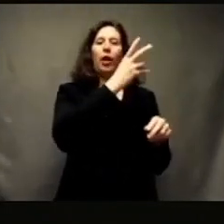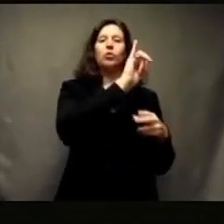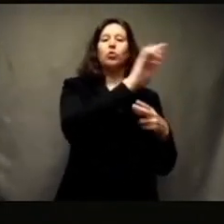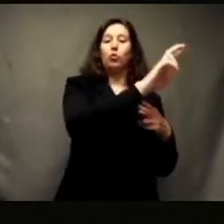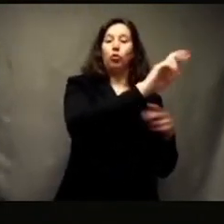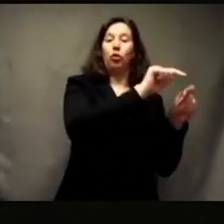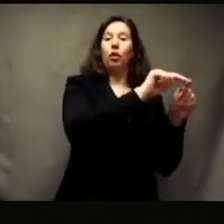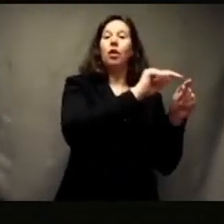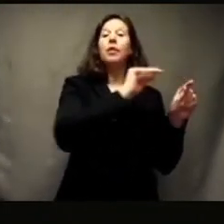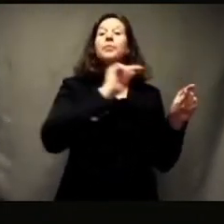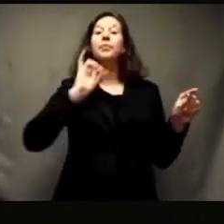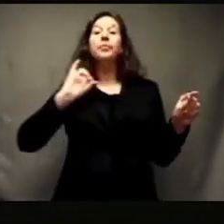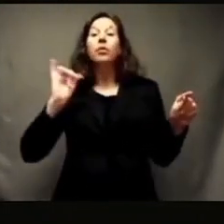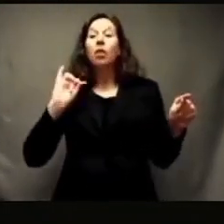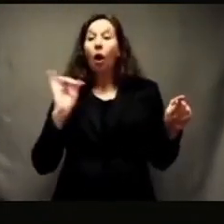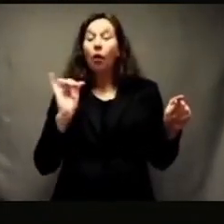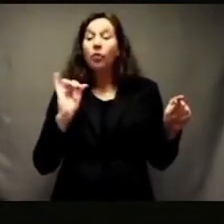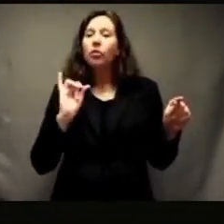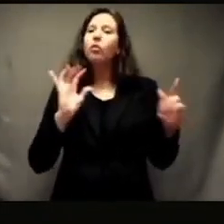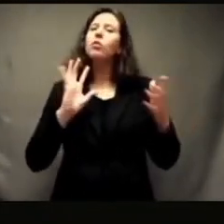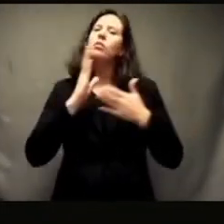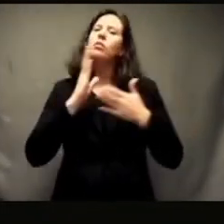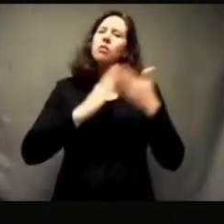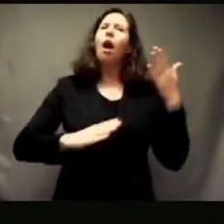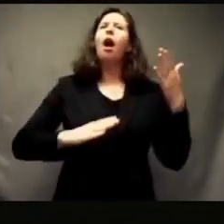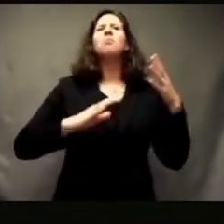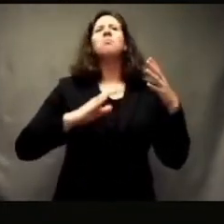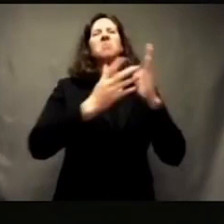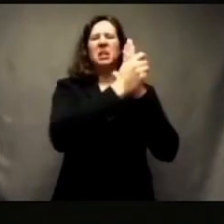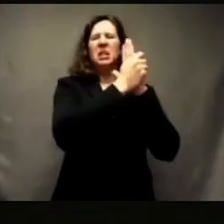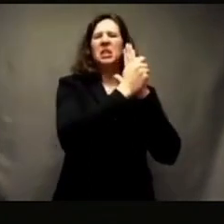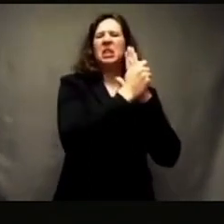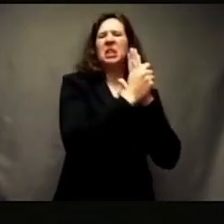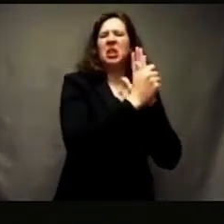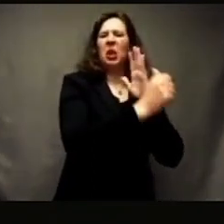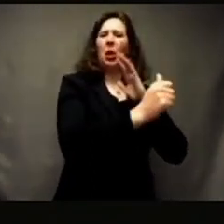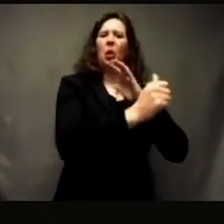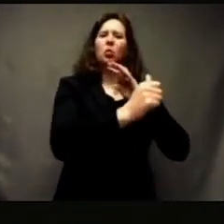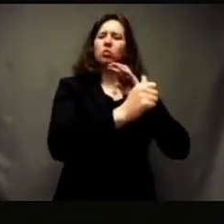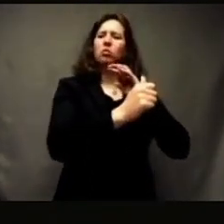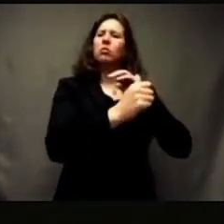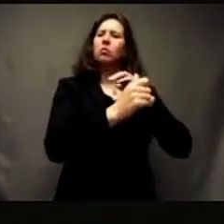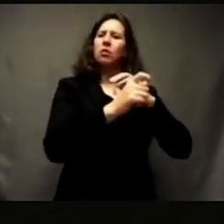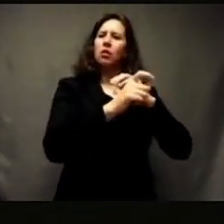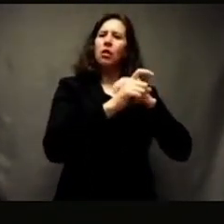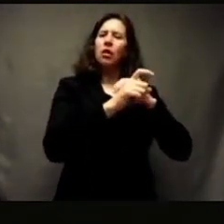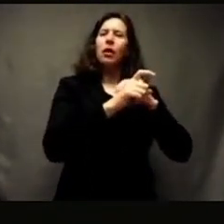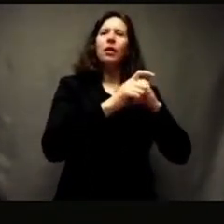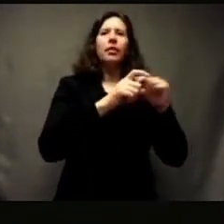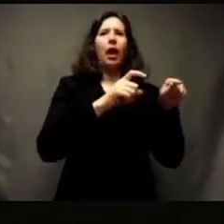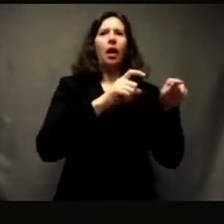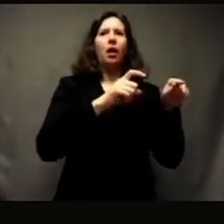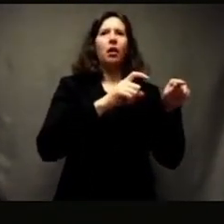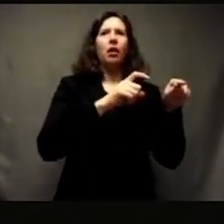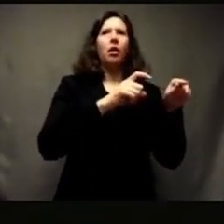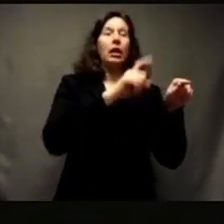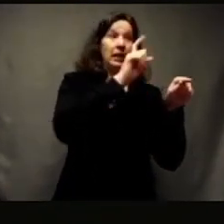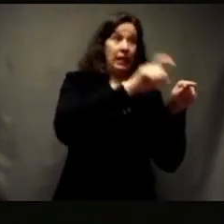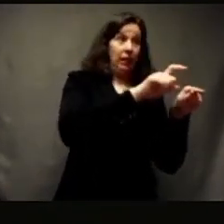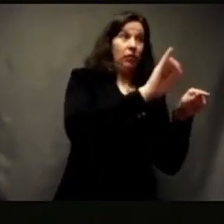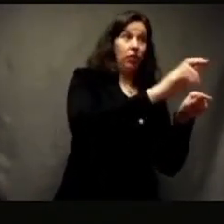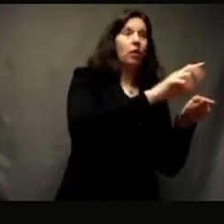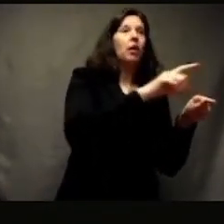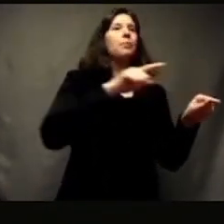And then there's also just some foundational skills that are necessary for Scratch that aren't necessarily necessary for Scratch